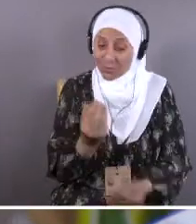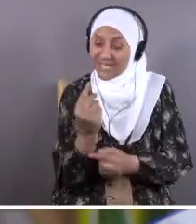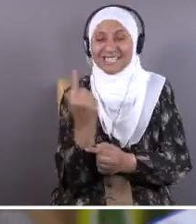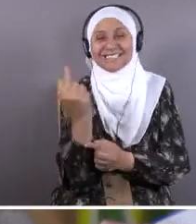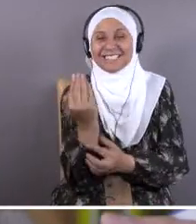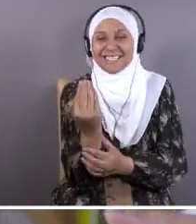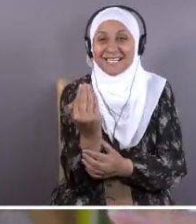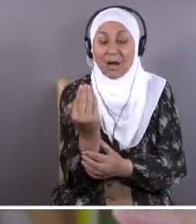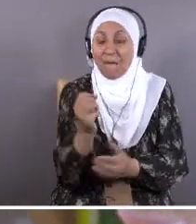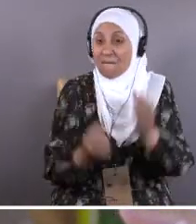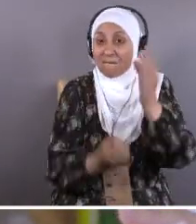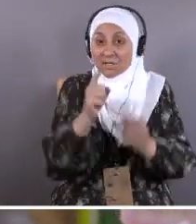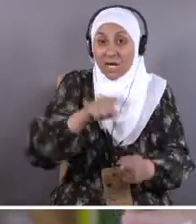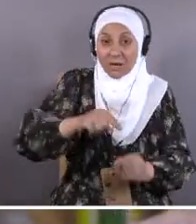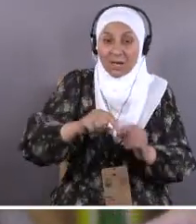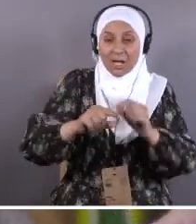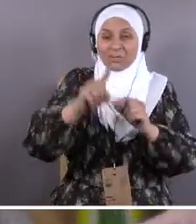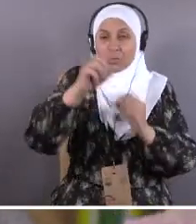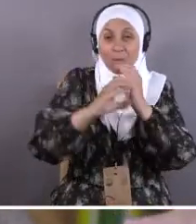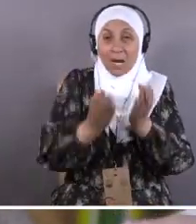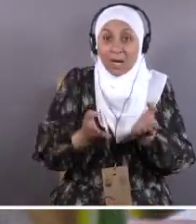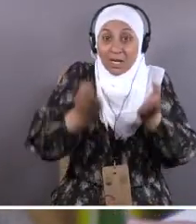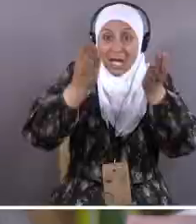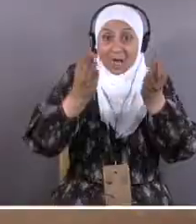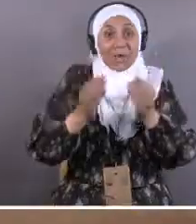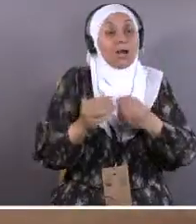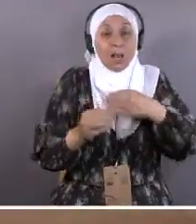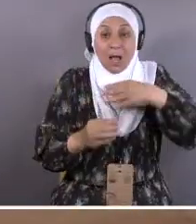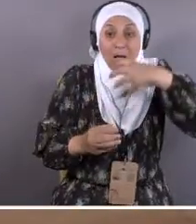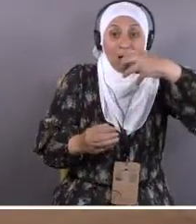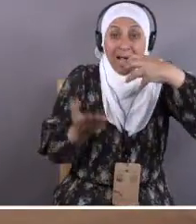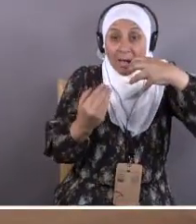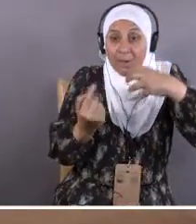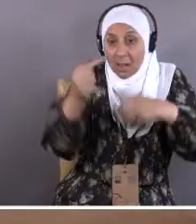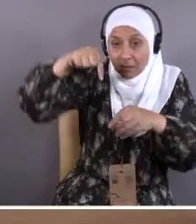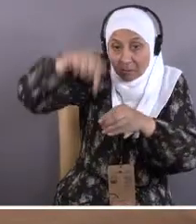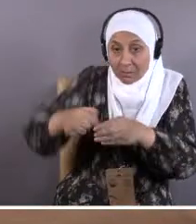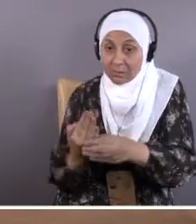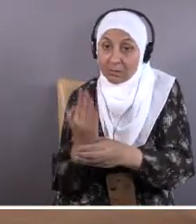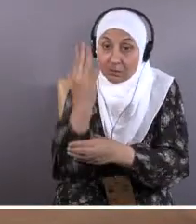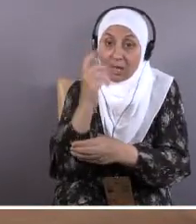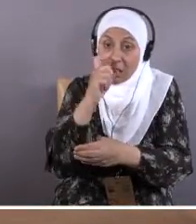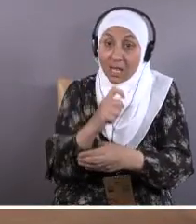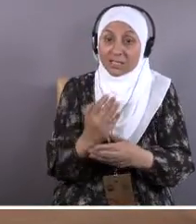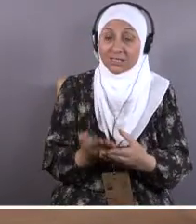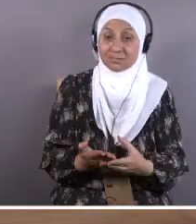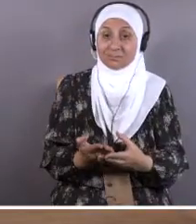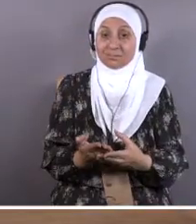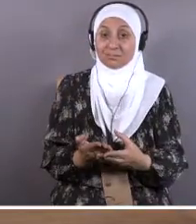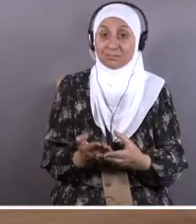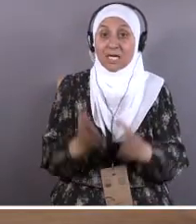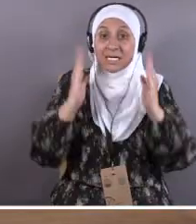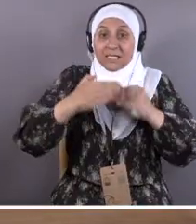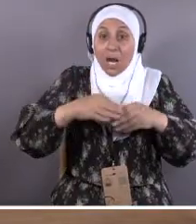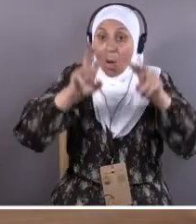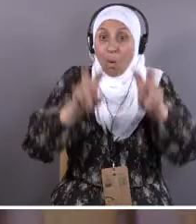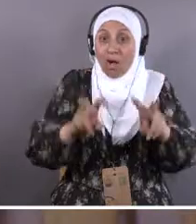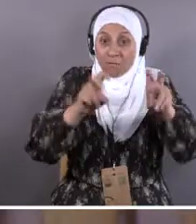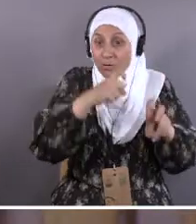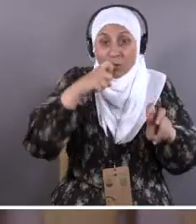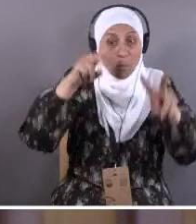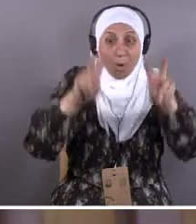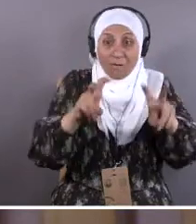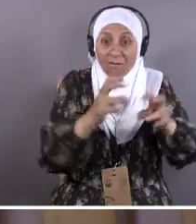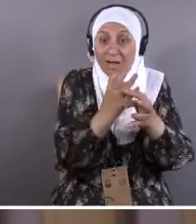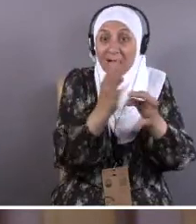to plant trees. He says, if doomsday comes and you have a small tree, then you have